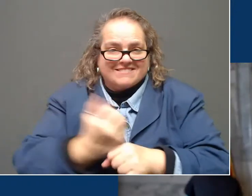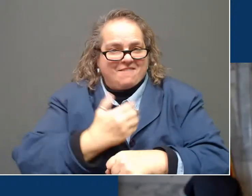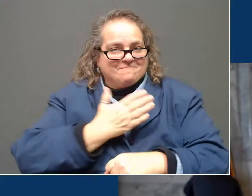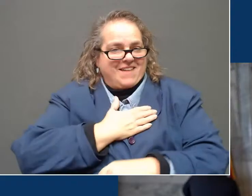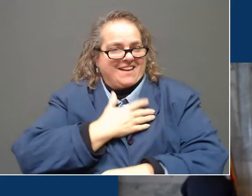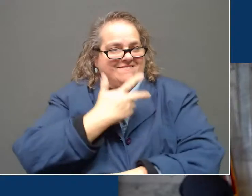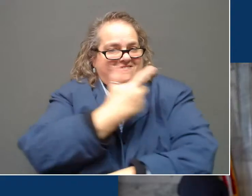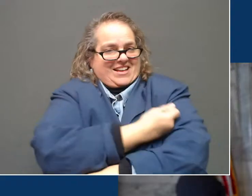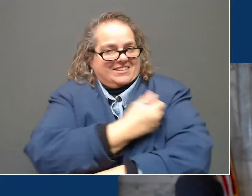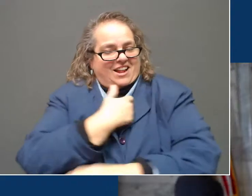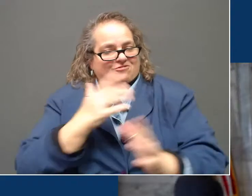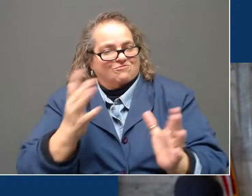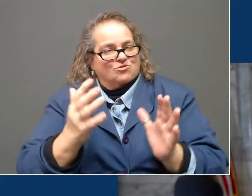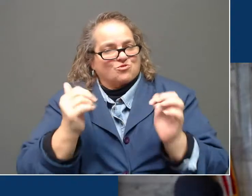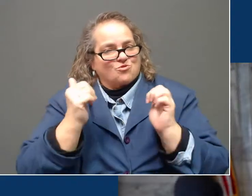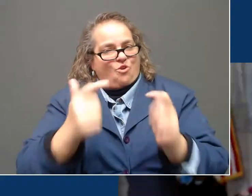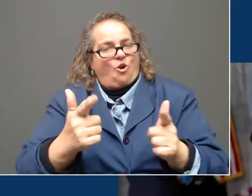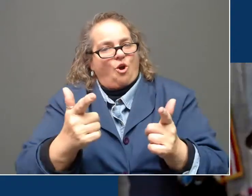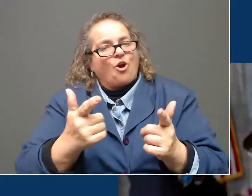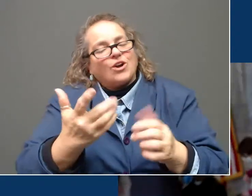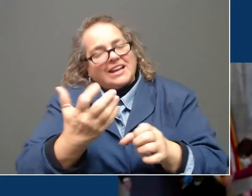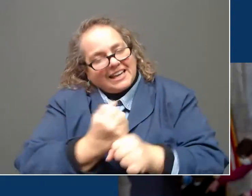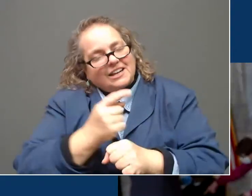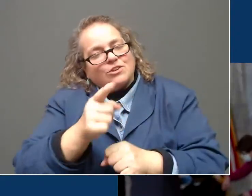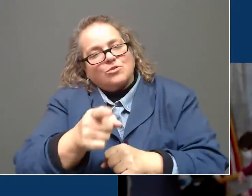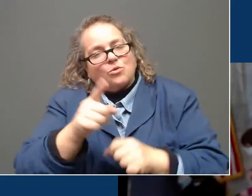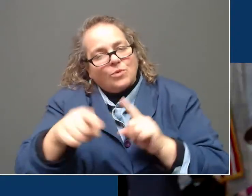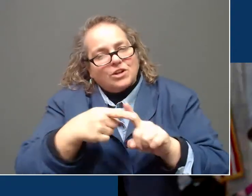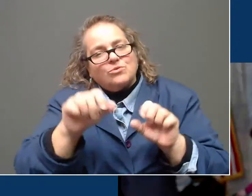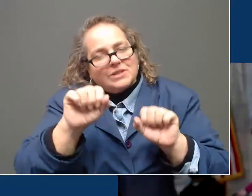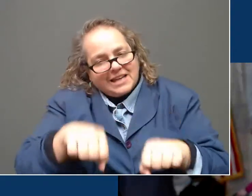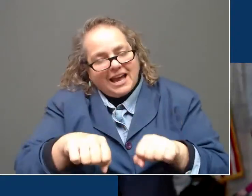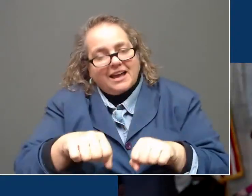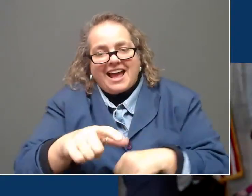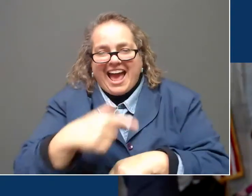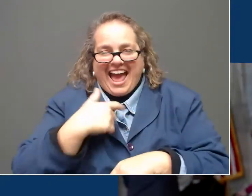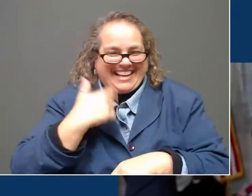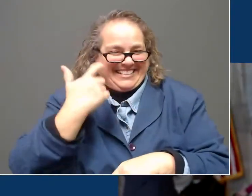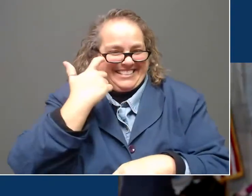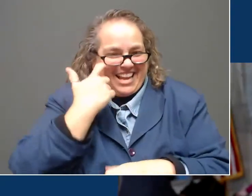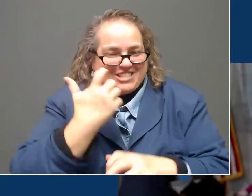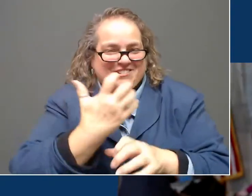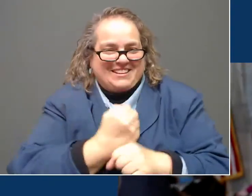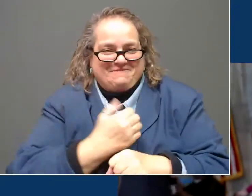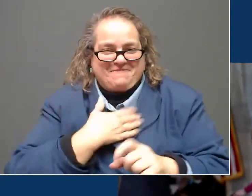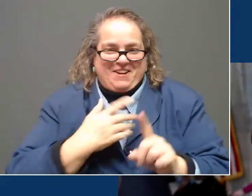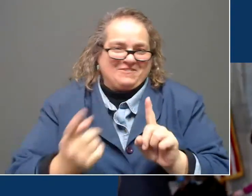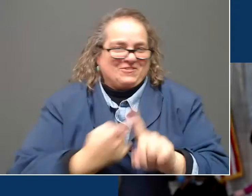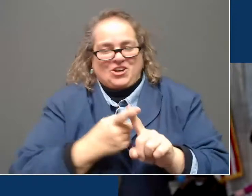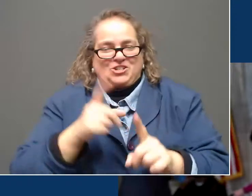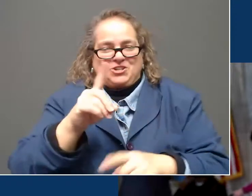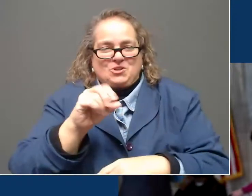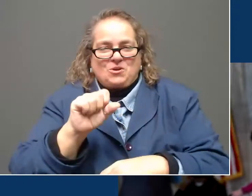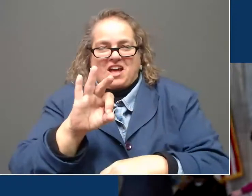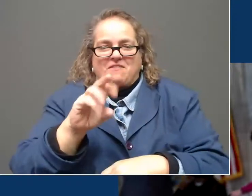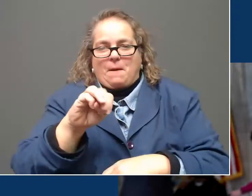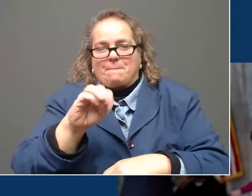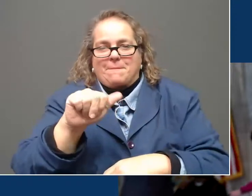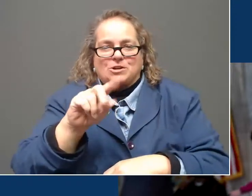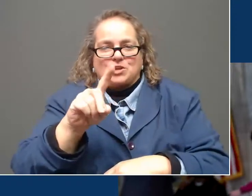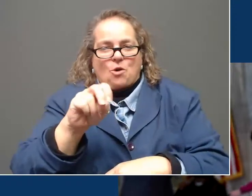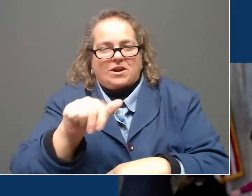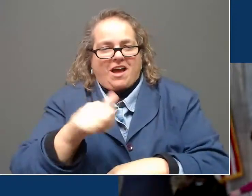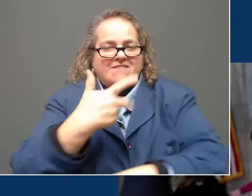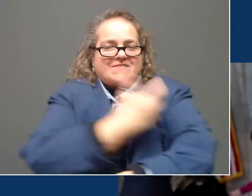Lexington. Hello, I'm Barnetta Cosby from St. Stephen Baptist Church. Rabbi Shlomo Litvin, Chabad of the Bluegrass. Hi, my name is Philip Lasbeach. I'm with the